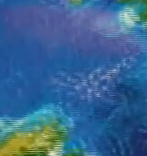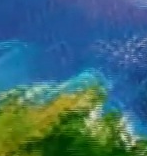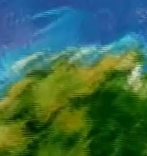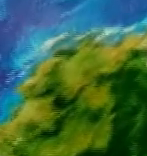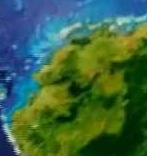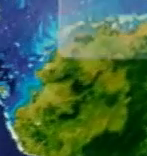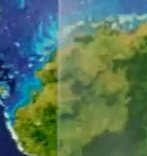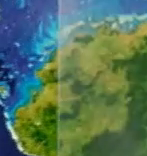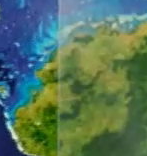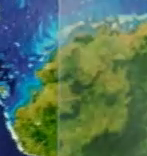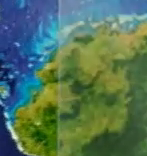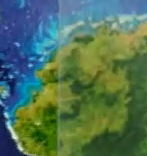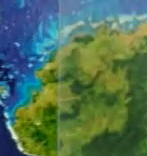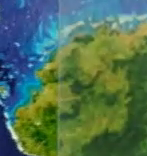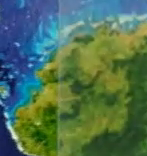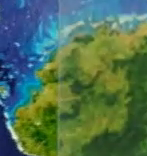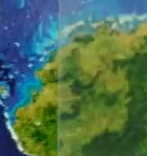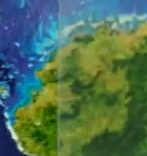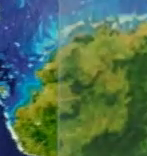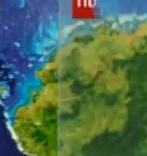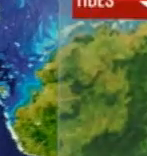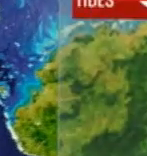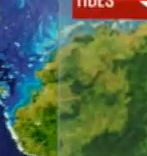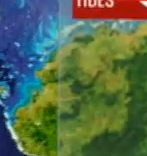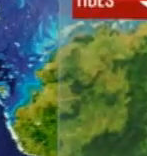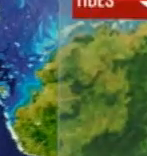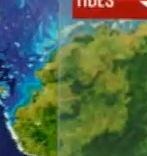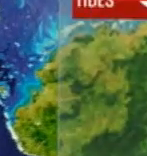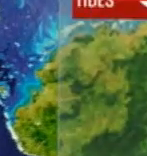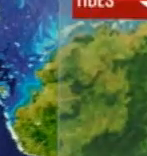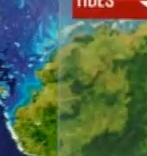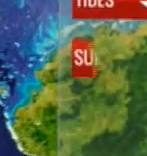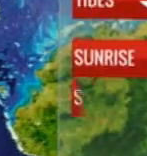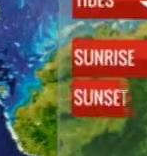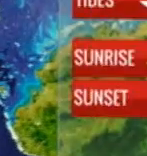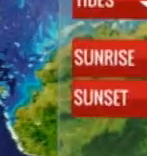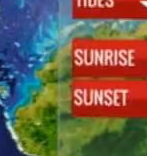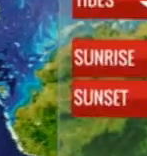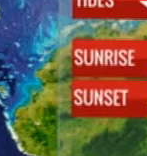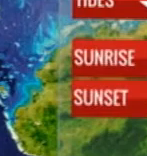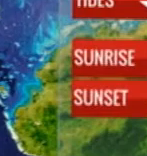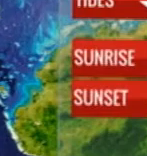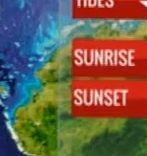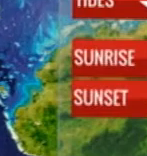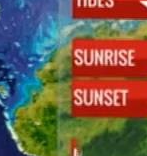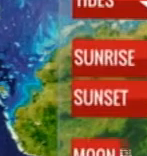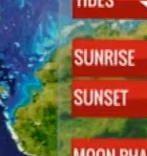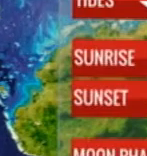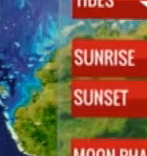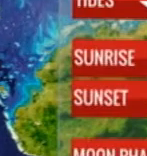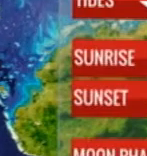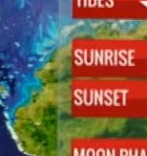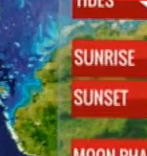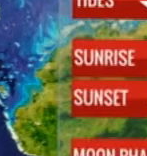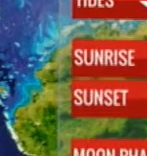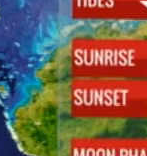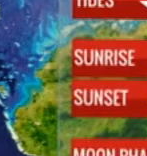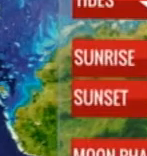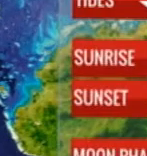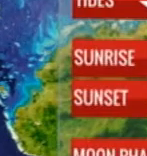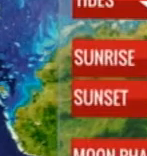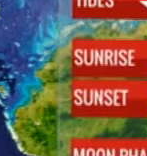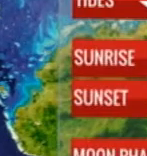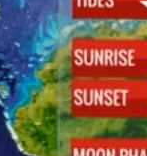sea, southeast winds 25 to 30 knots, moderate to rough seas. Turning to the tides. The high tide at